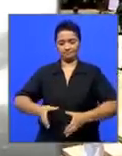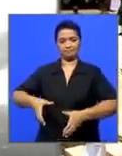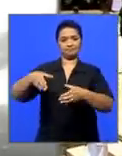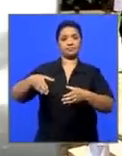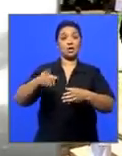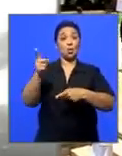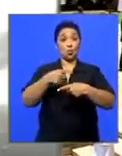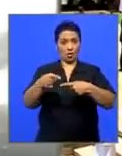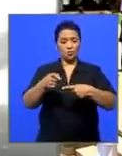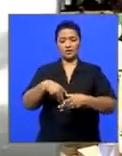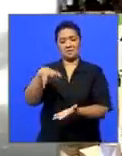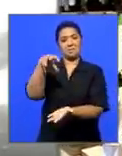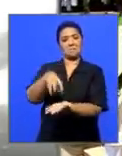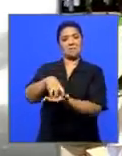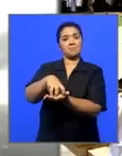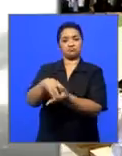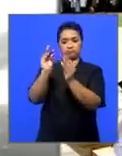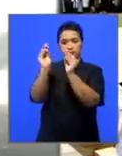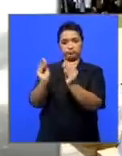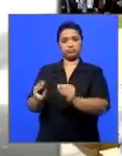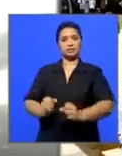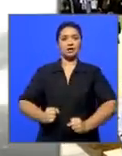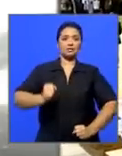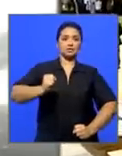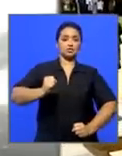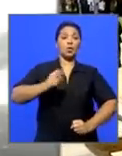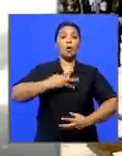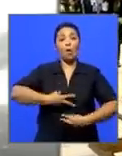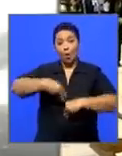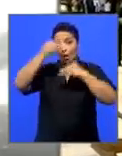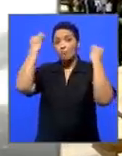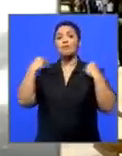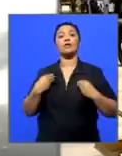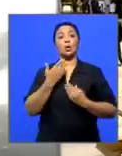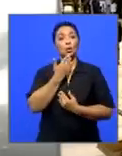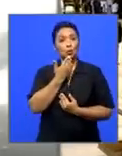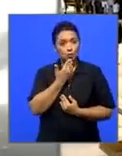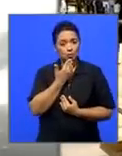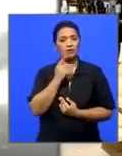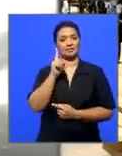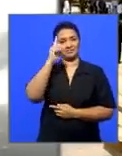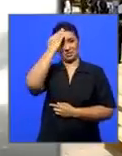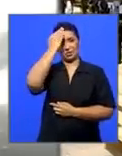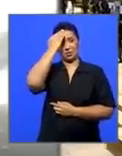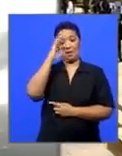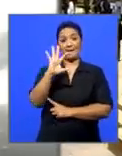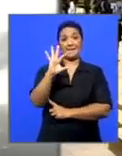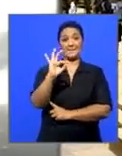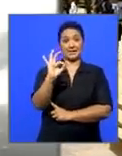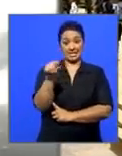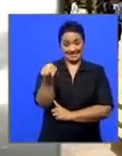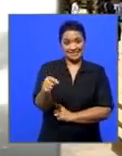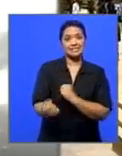the next week or so, and it will be unveiled by President Jacob Zuma on Monday, the day